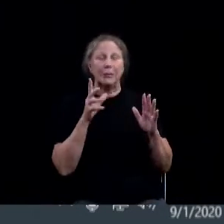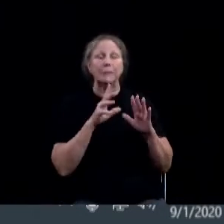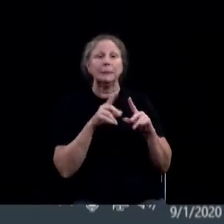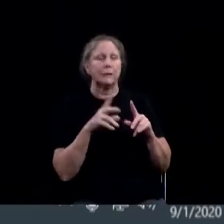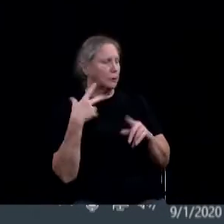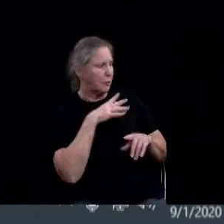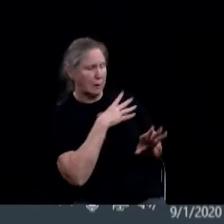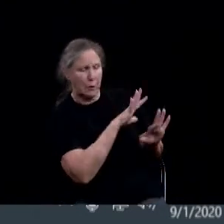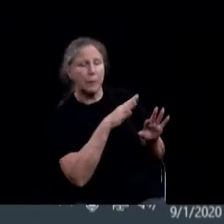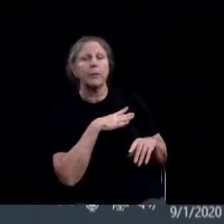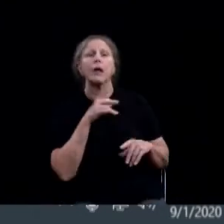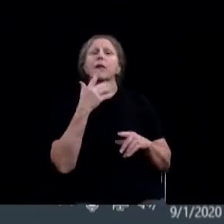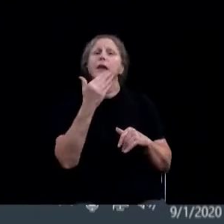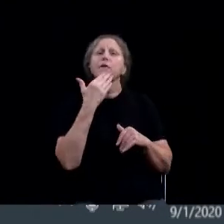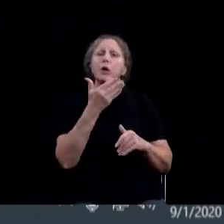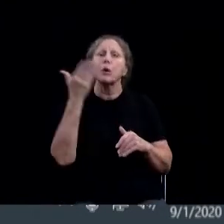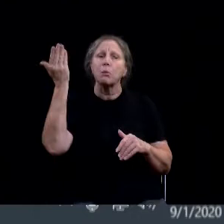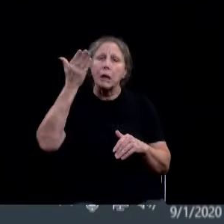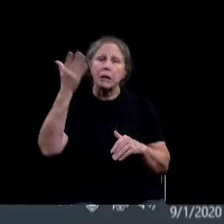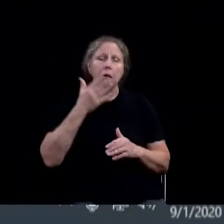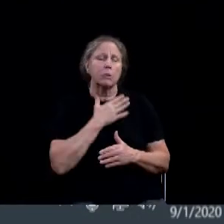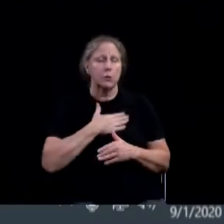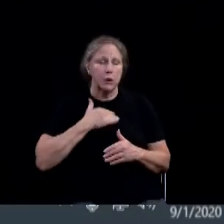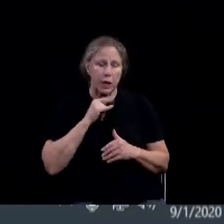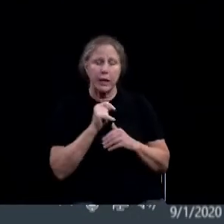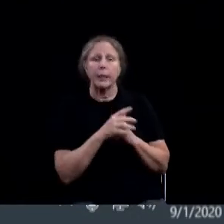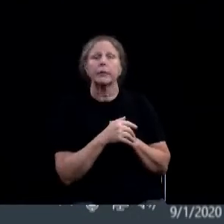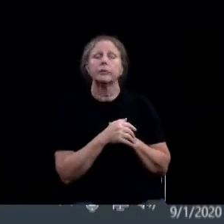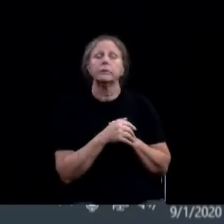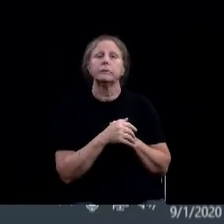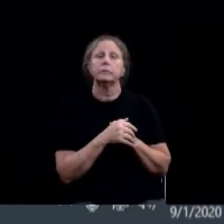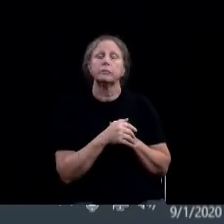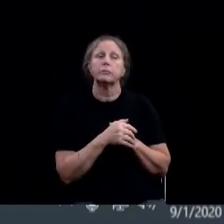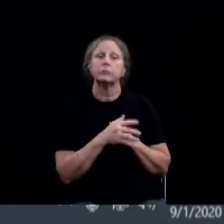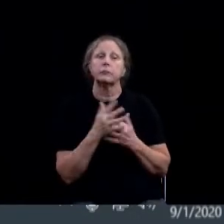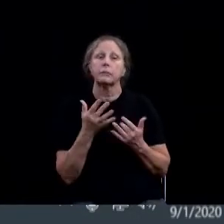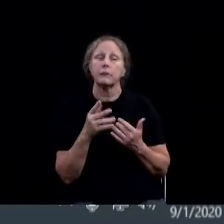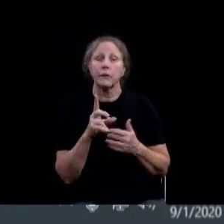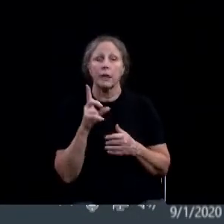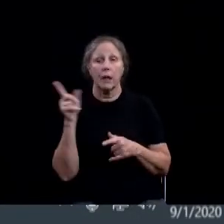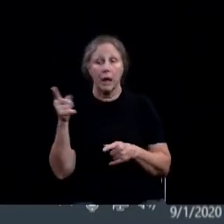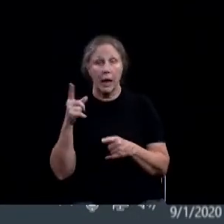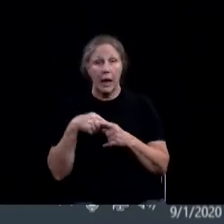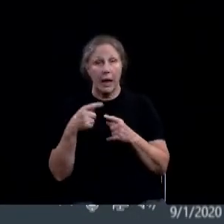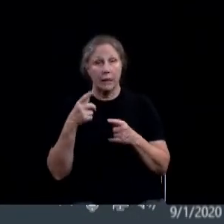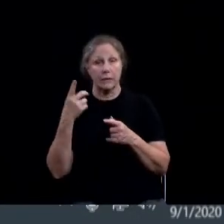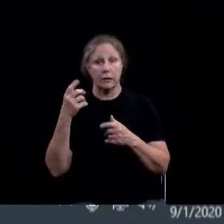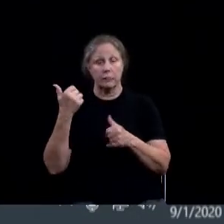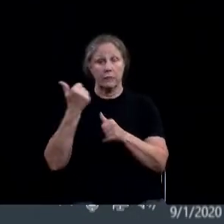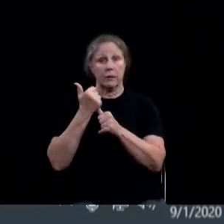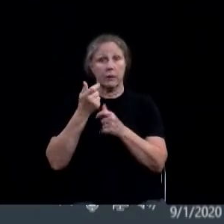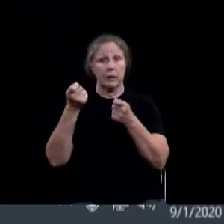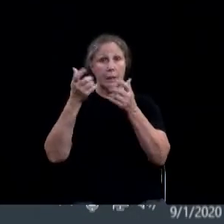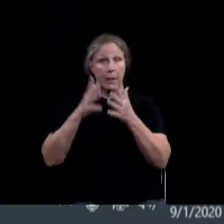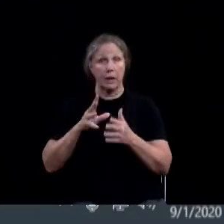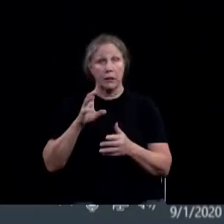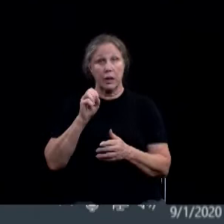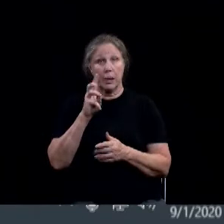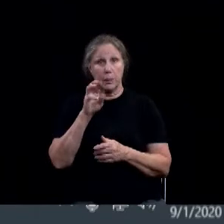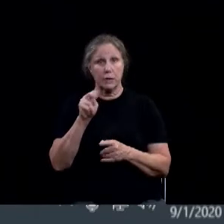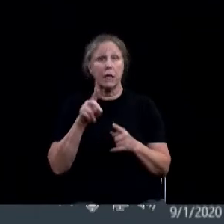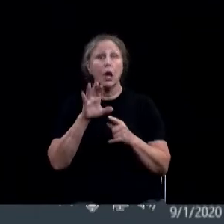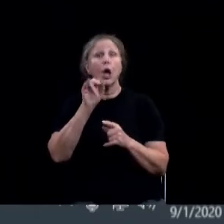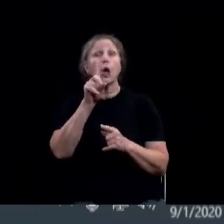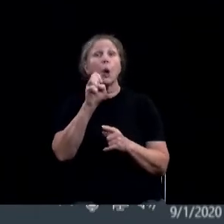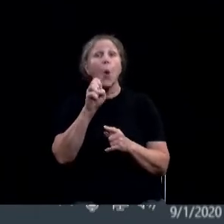it. As Deputy City Manager Emerson would tell you, code enforcement has a special place in my heart. I'm sure she gets tired